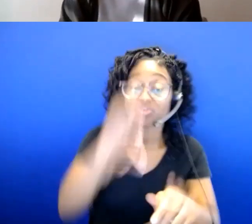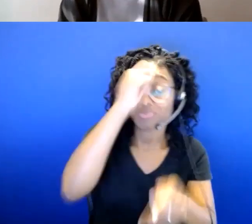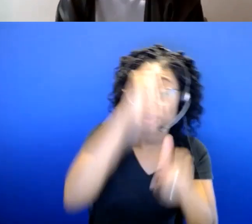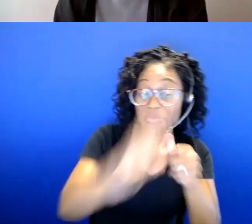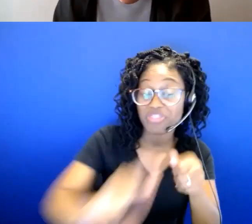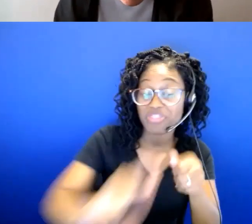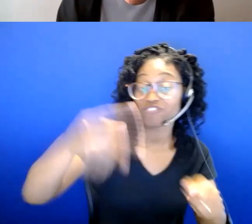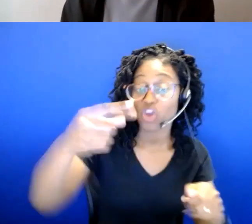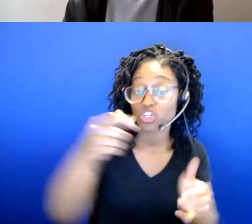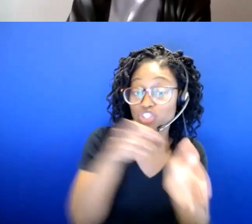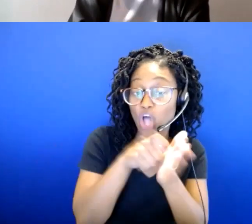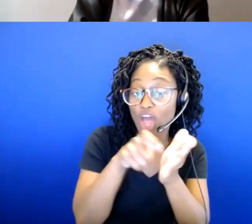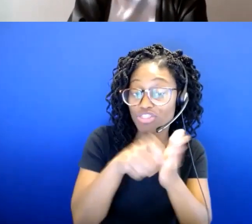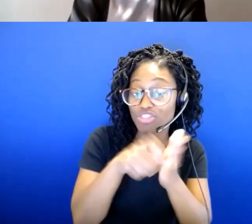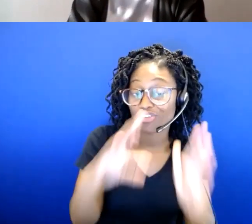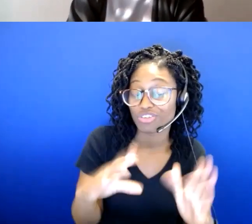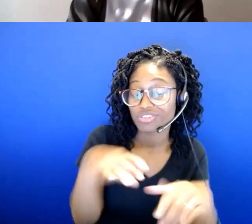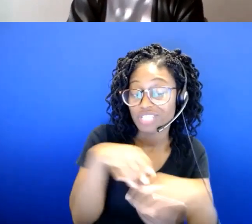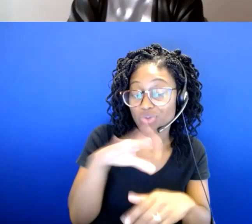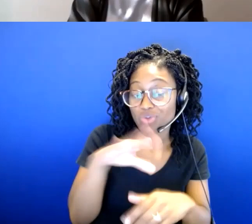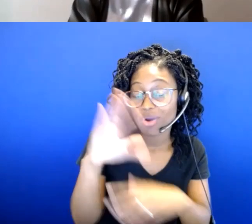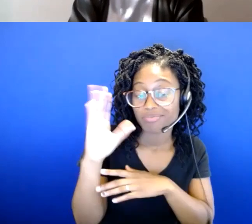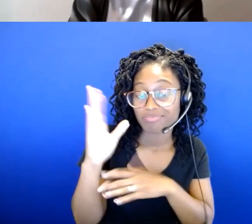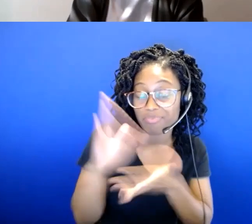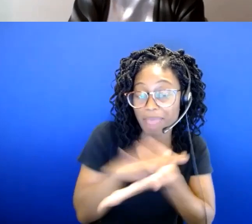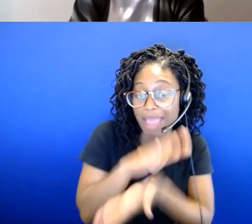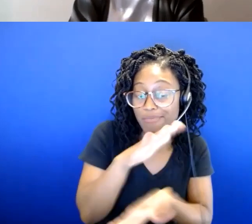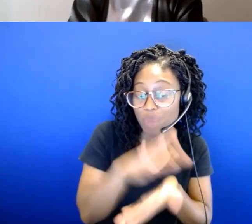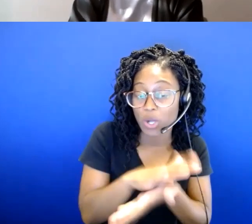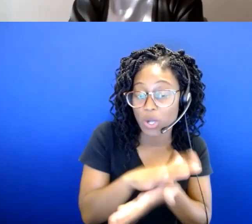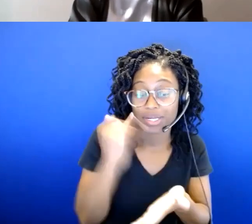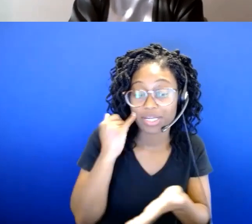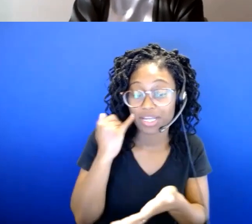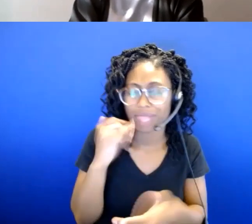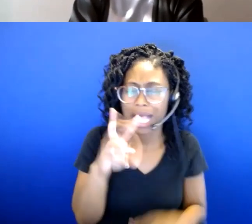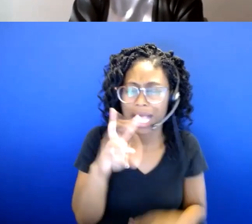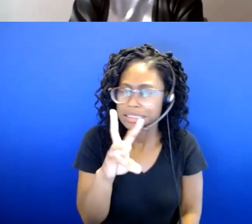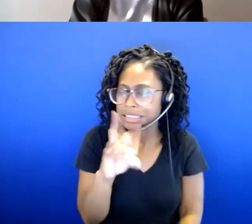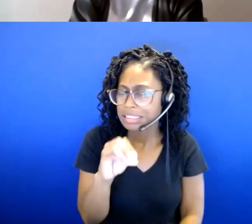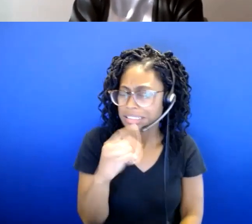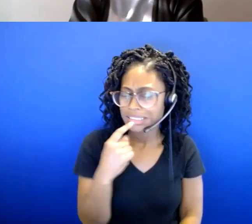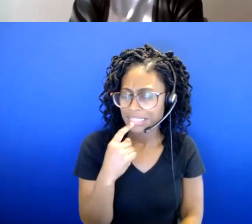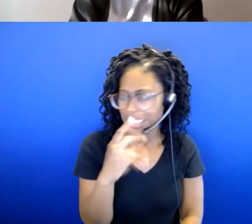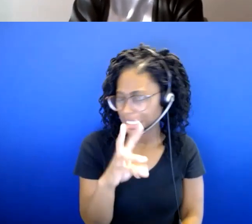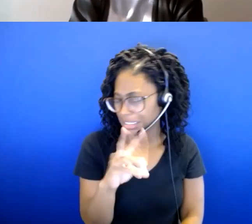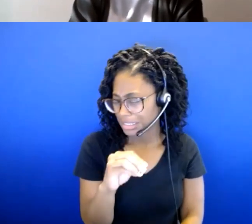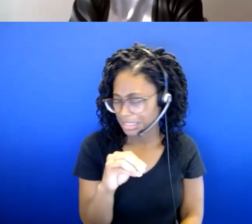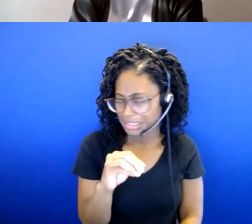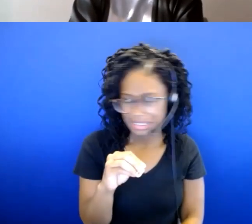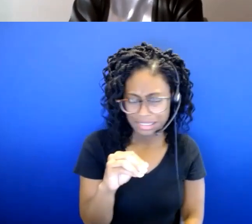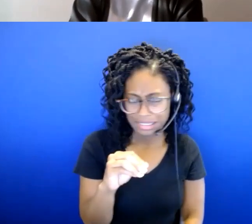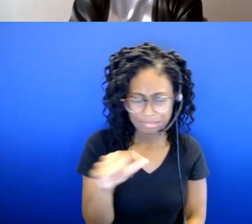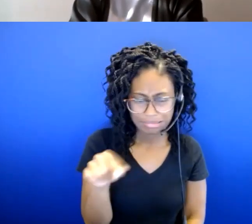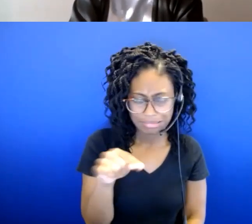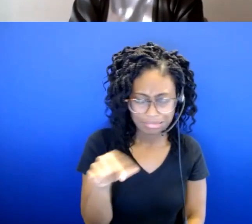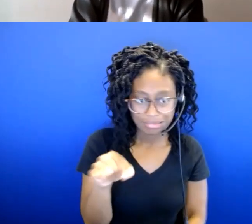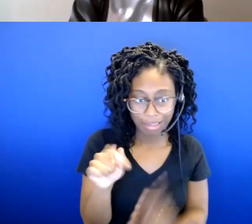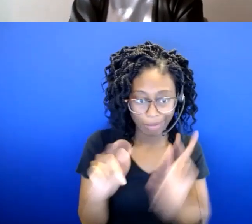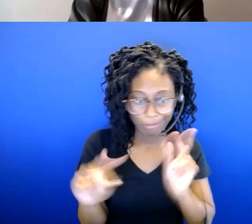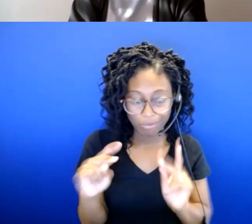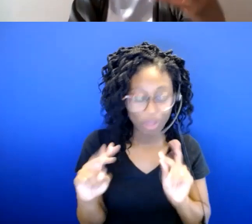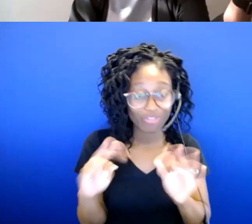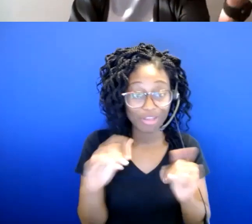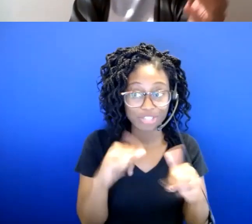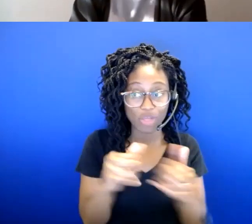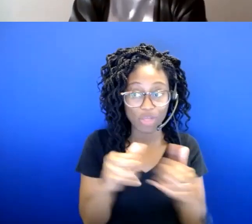of those among the 60 or so, I can't read the first digit, who are still with us.